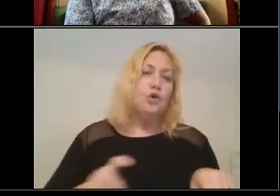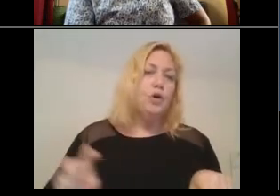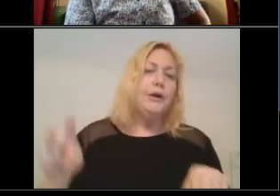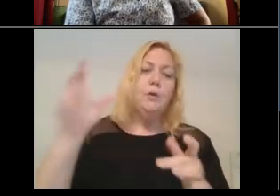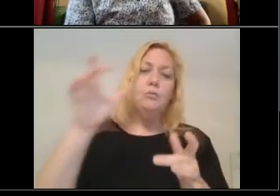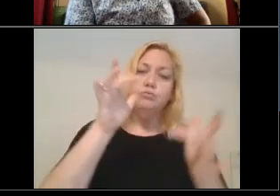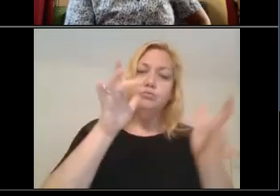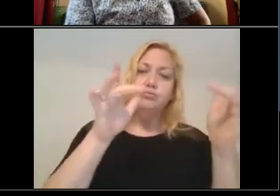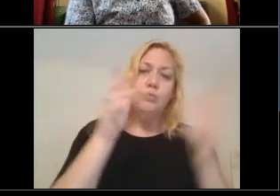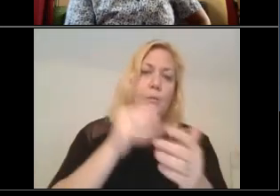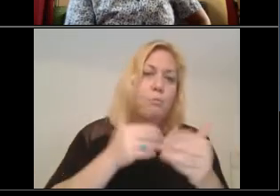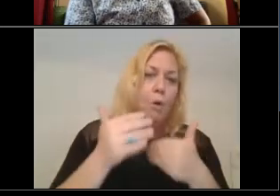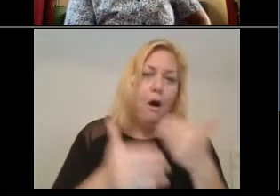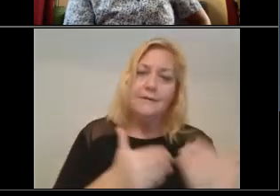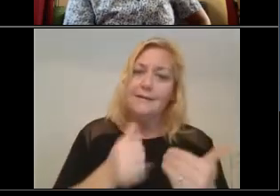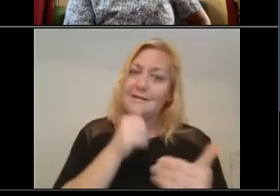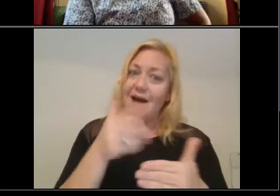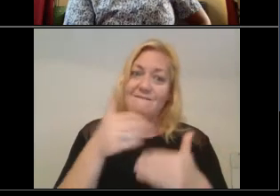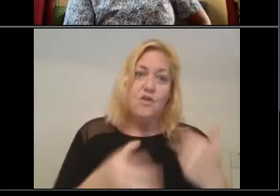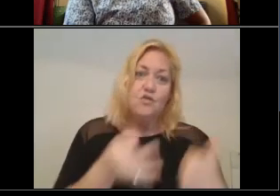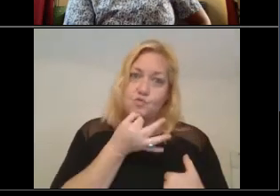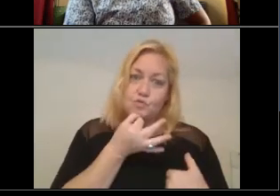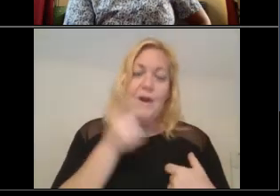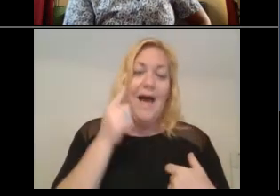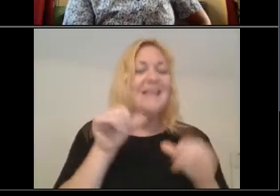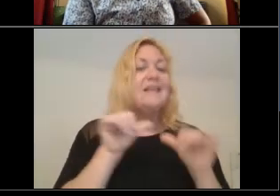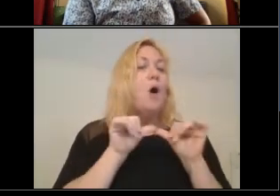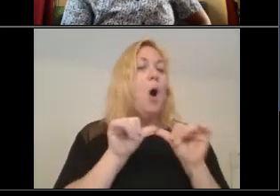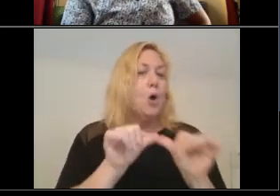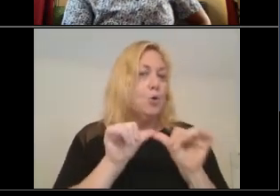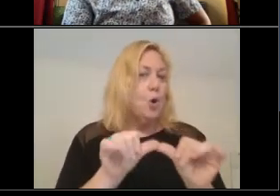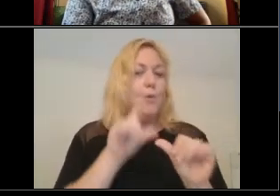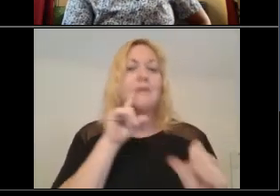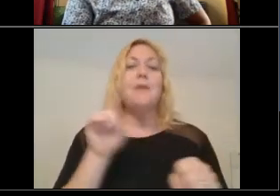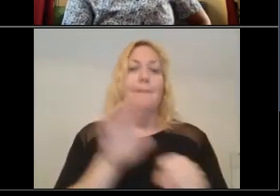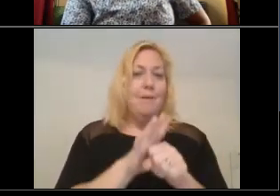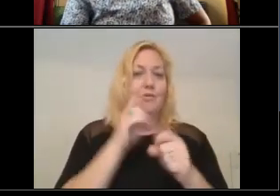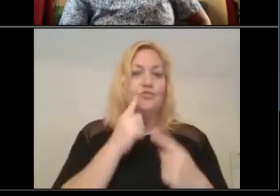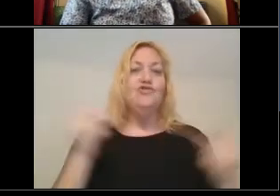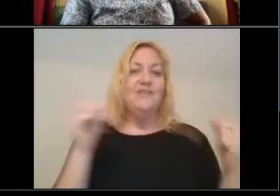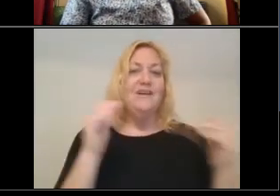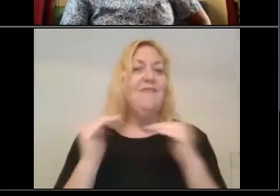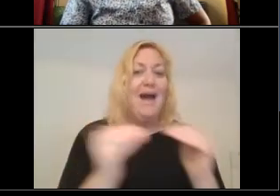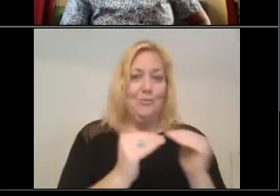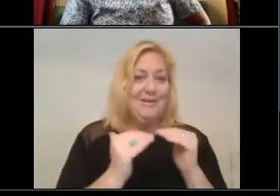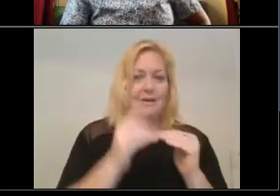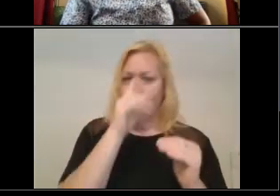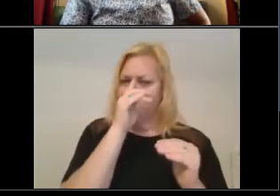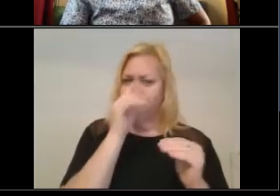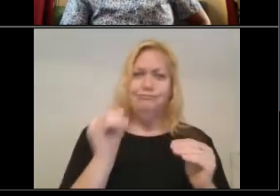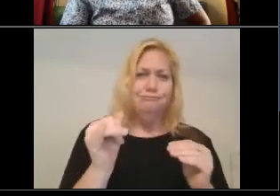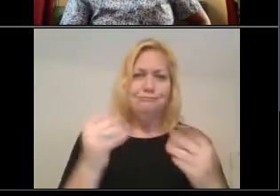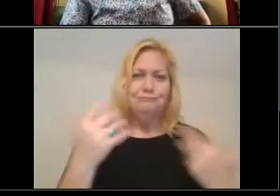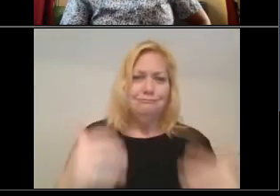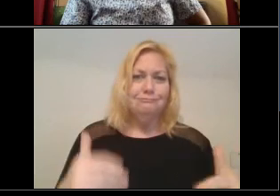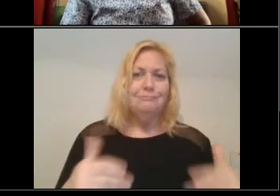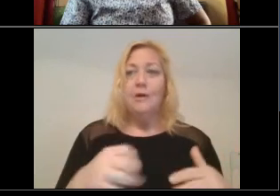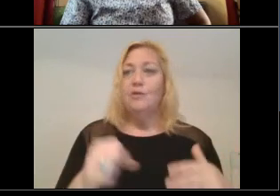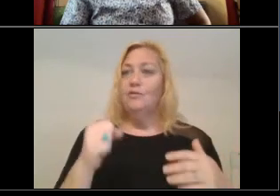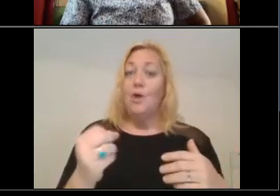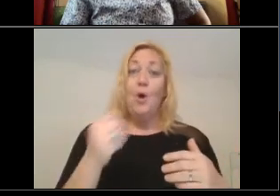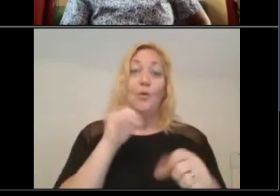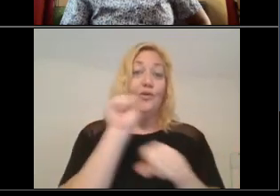don't think it's going to be over at some point, right? I think it's an ongoing commitment to achieve equity. And so, yeah, having the support from the top,